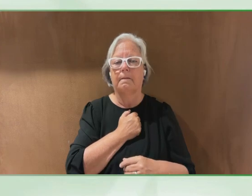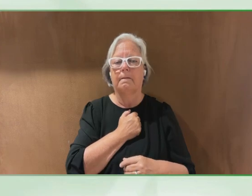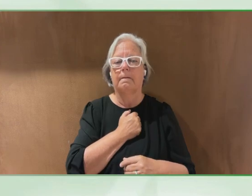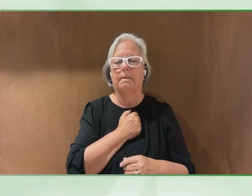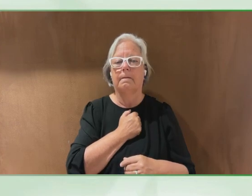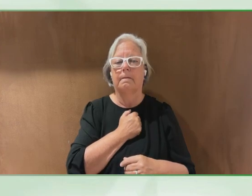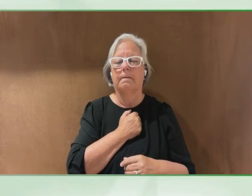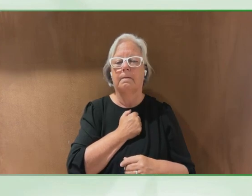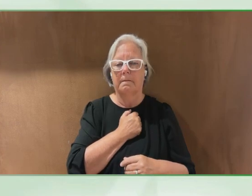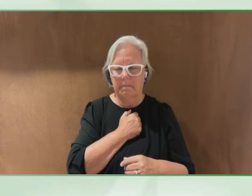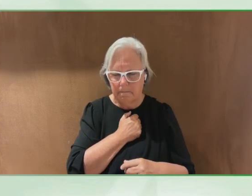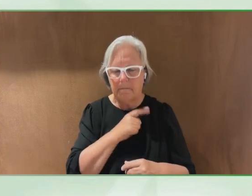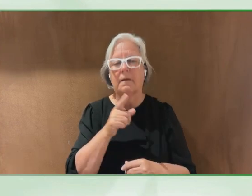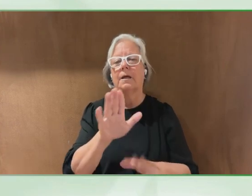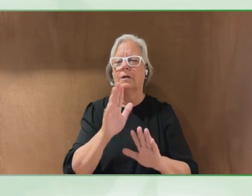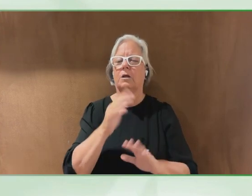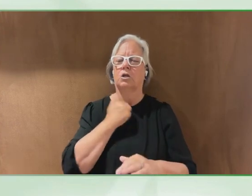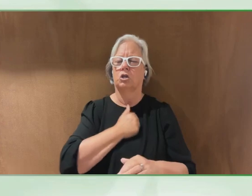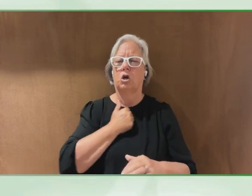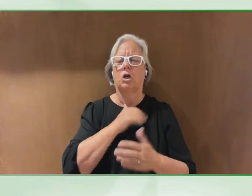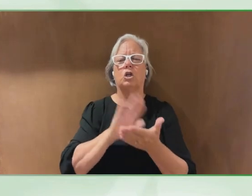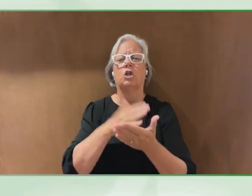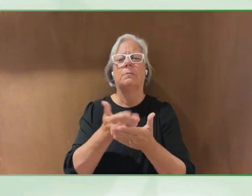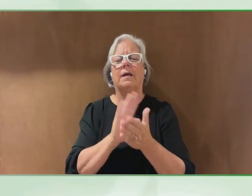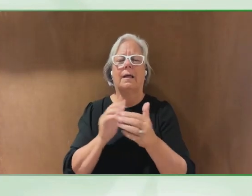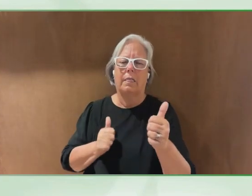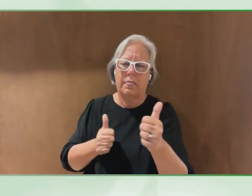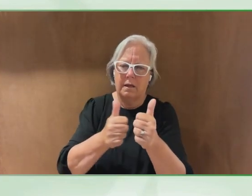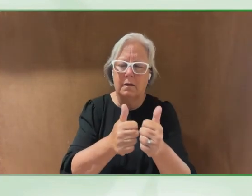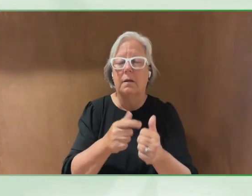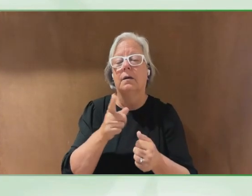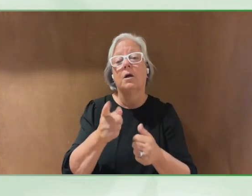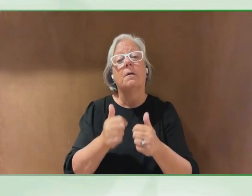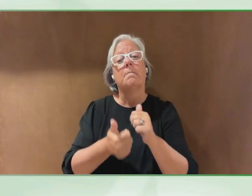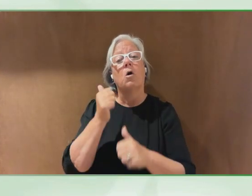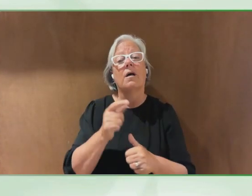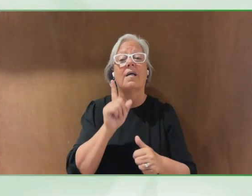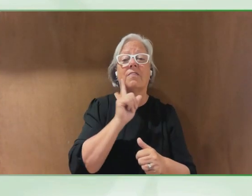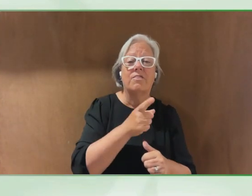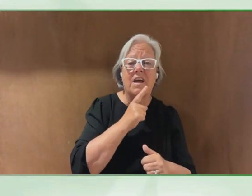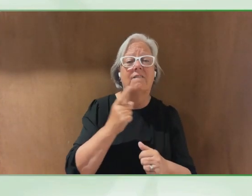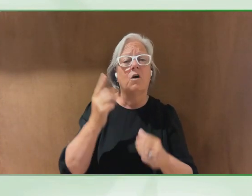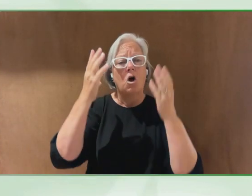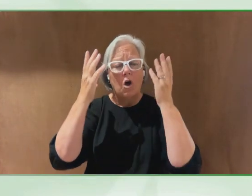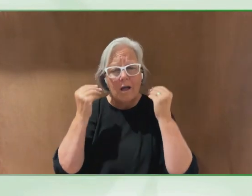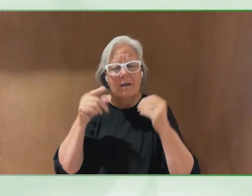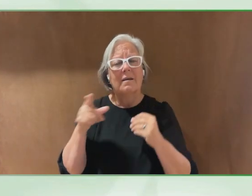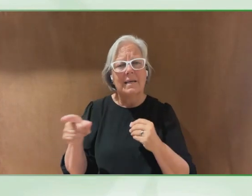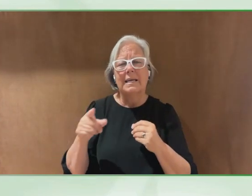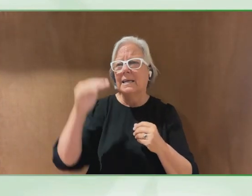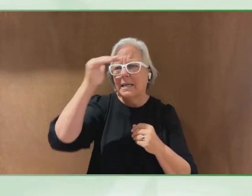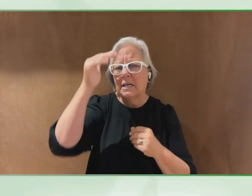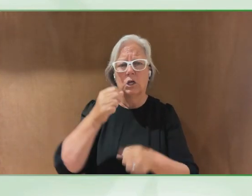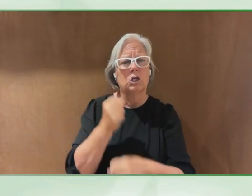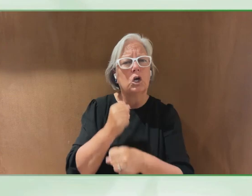There is, excuse me, the interpreter was just catching up. The most deaf and hard of hearing people generally apply or look for positions of employment